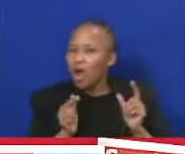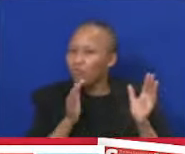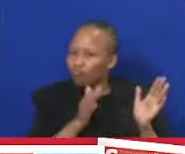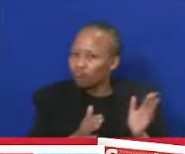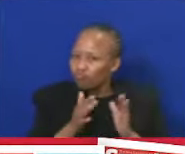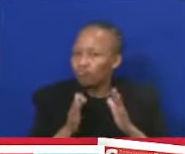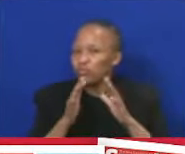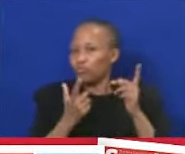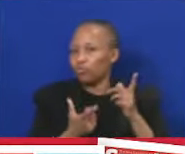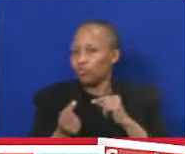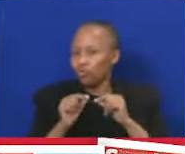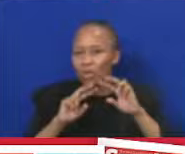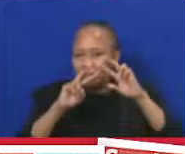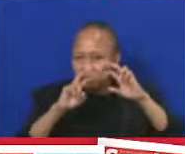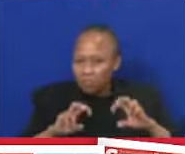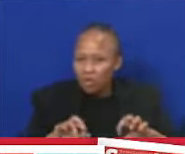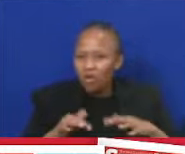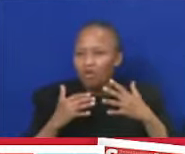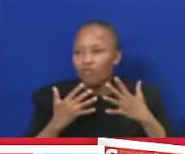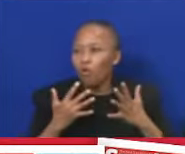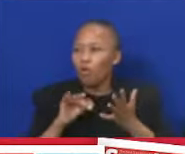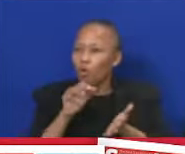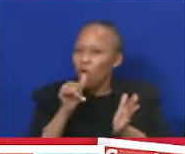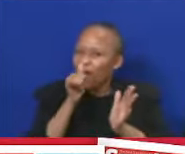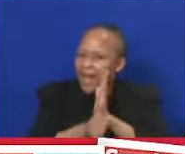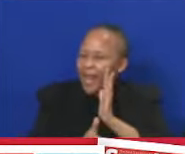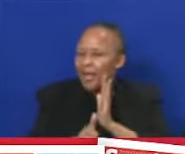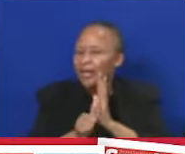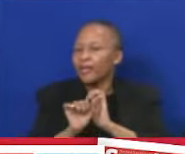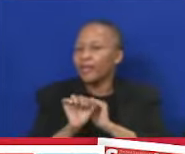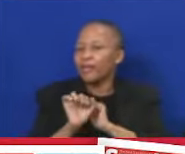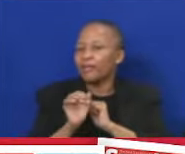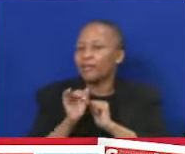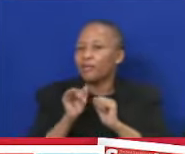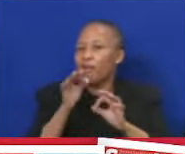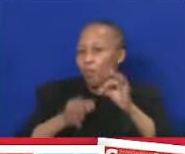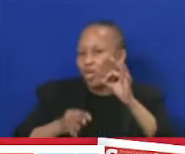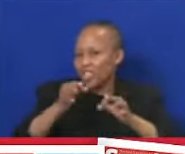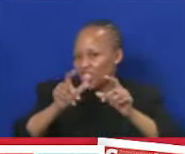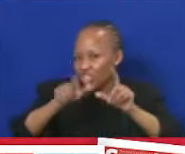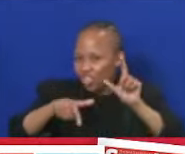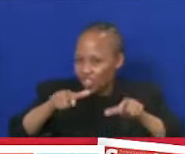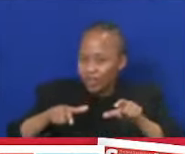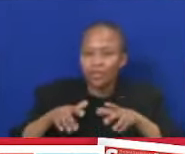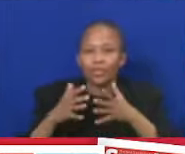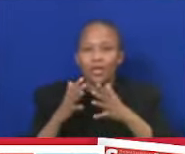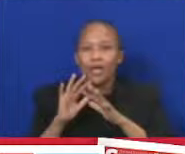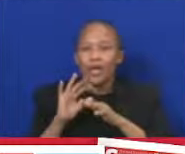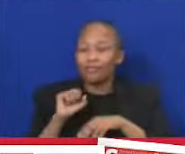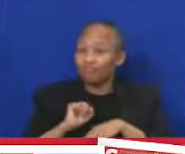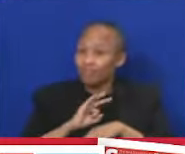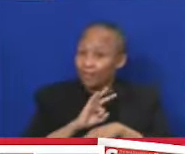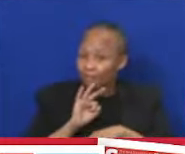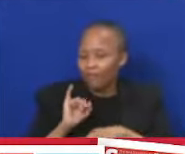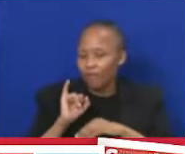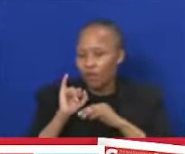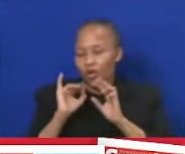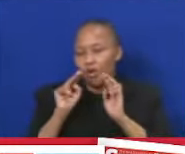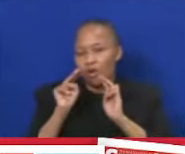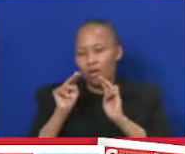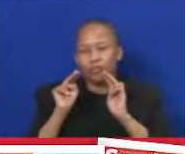contract killings of politicians and office bearers, University of Fort Hare staff members, and